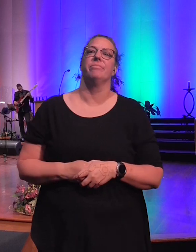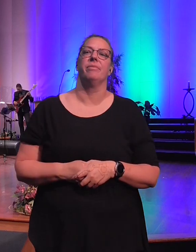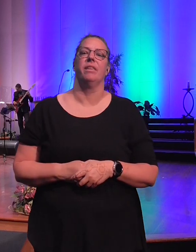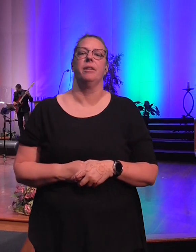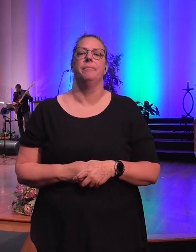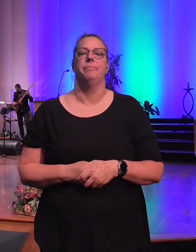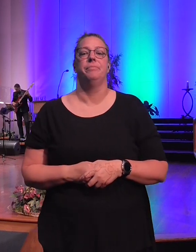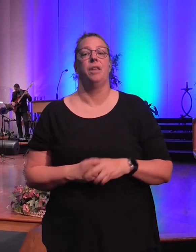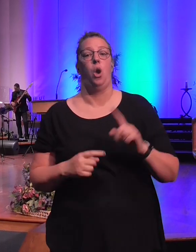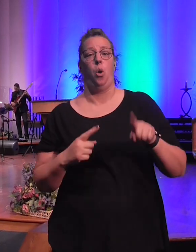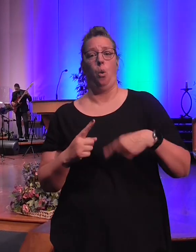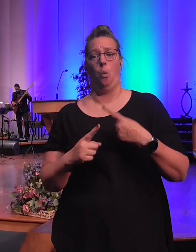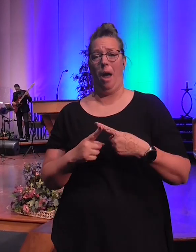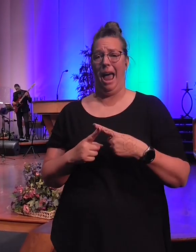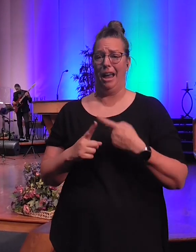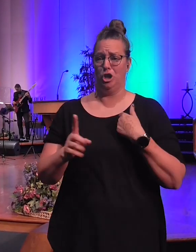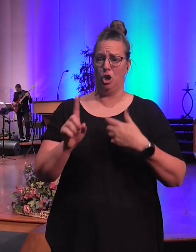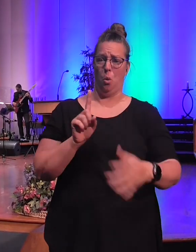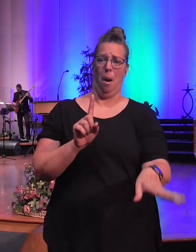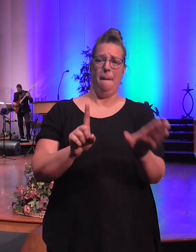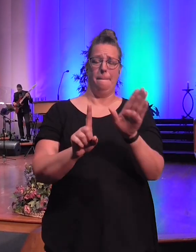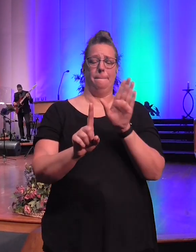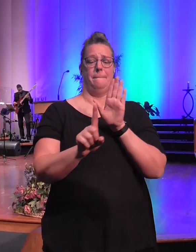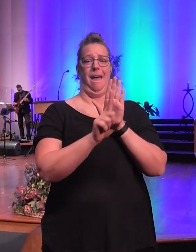And when your back's against the